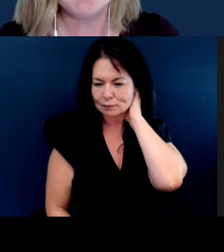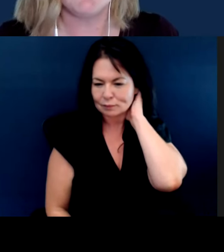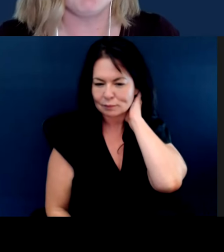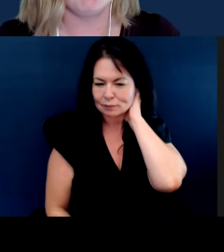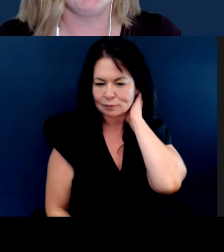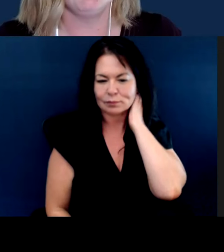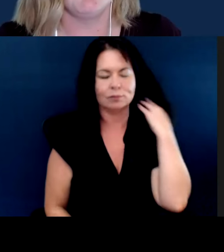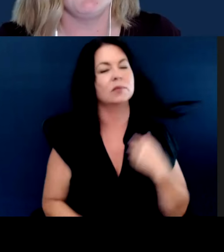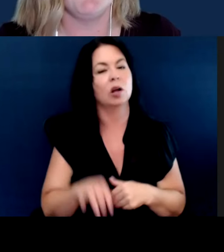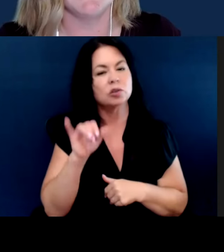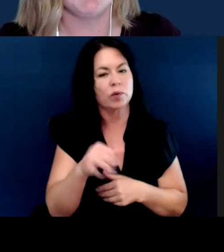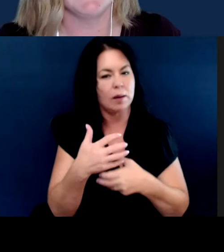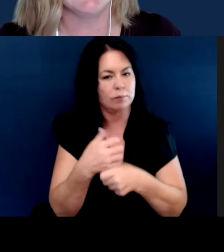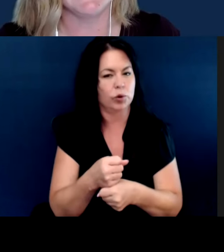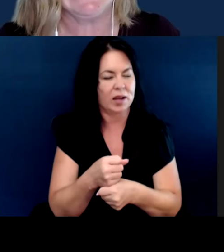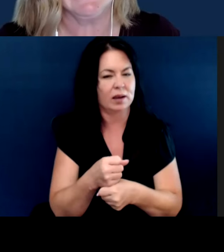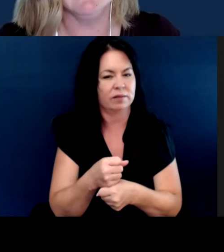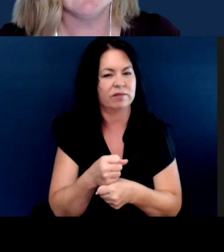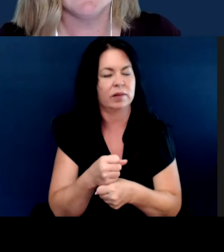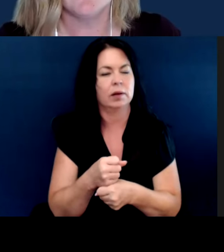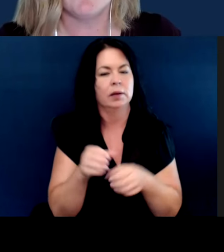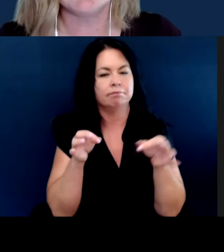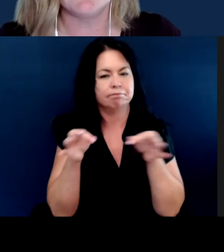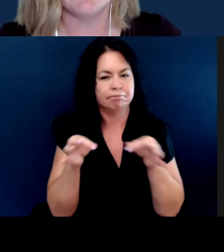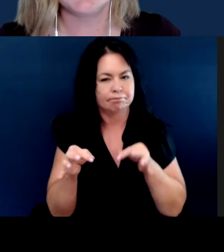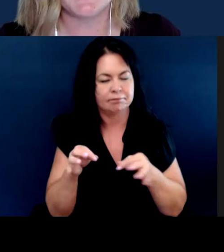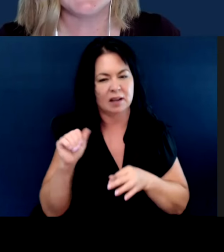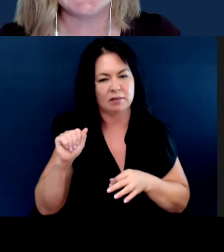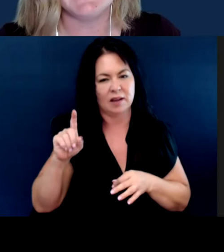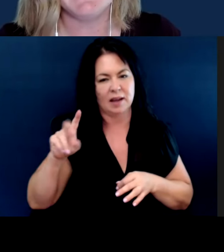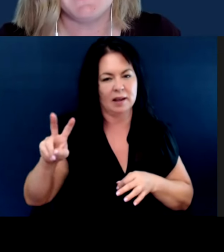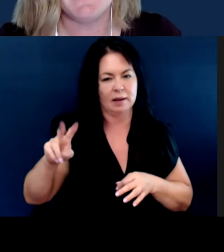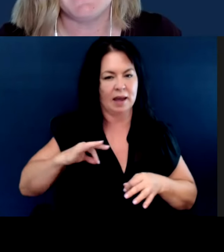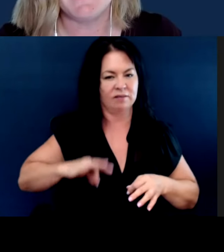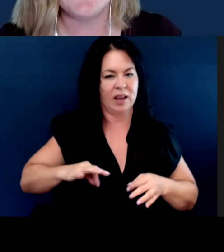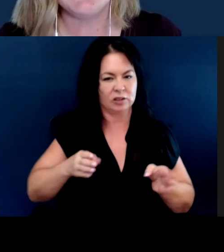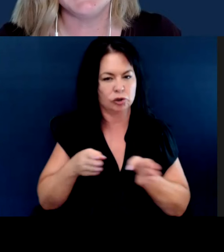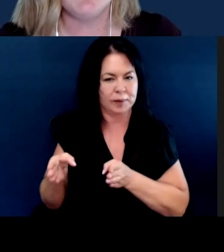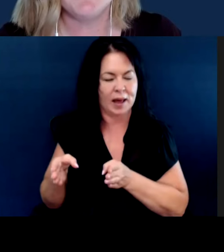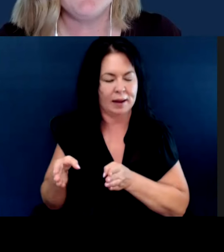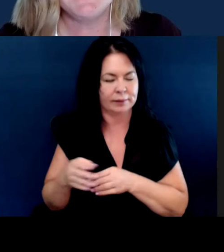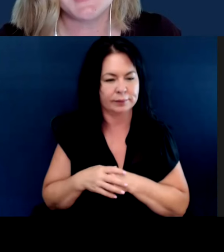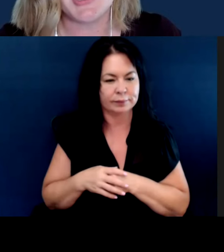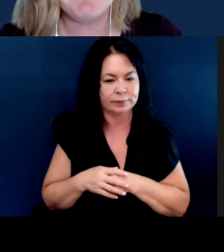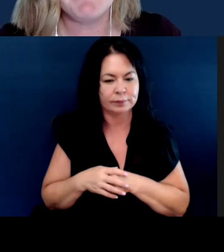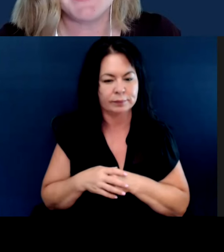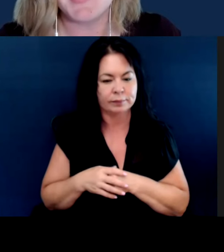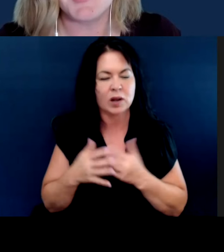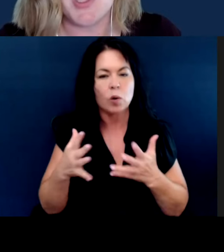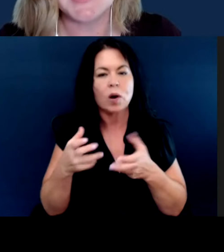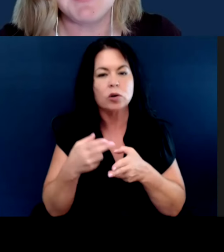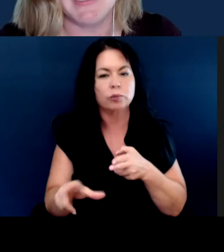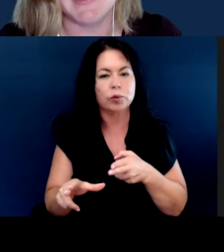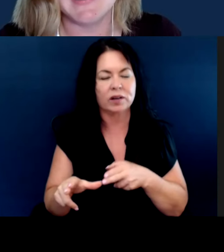that was a brief overview of Advantage plans. Again, what's known as Part C. Did want to briefly touch on